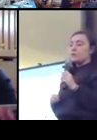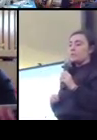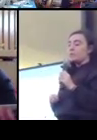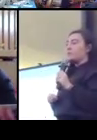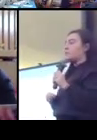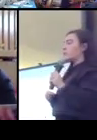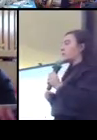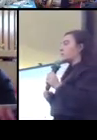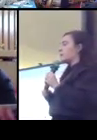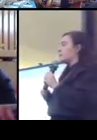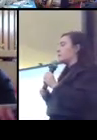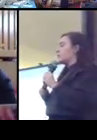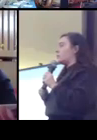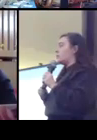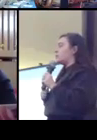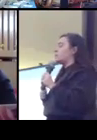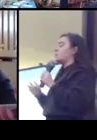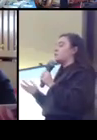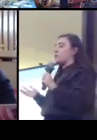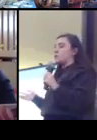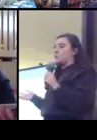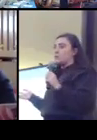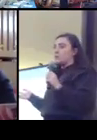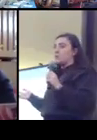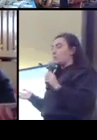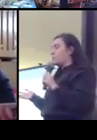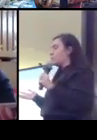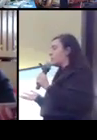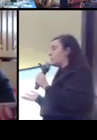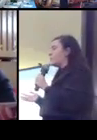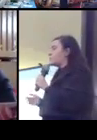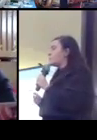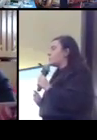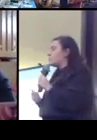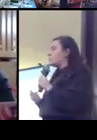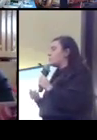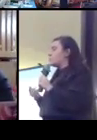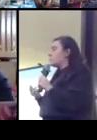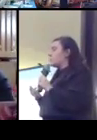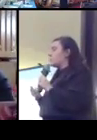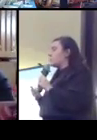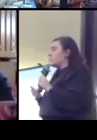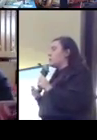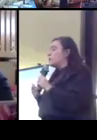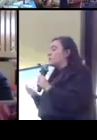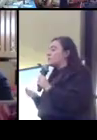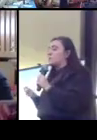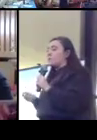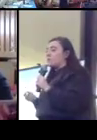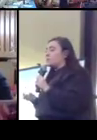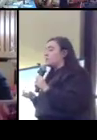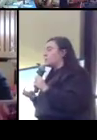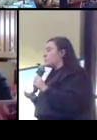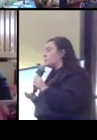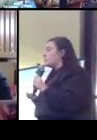three neighborhoods, and then a density strategy for the whole city. So it's really used for